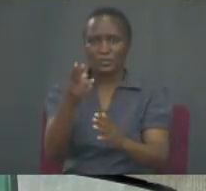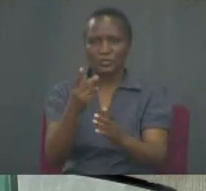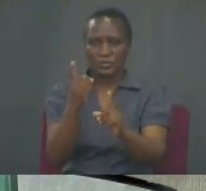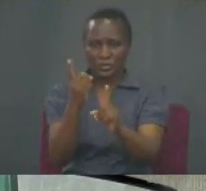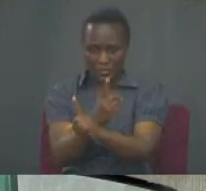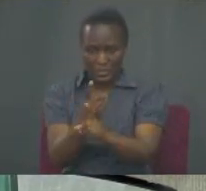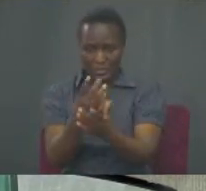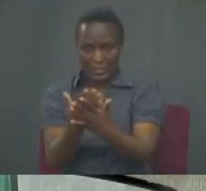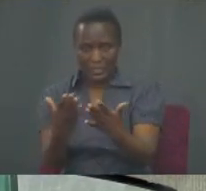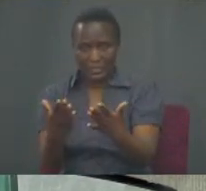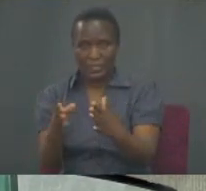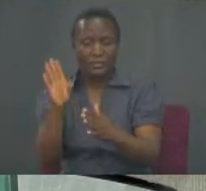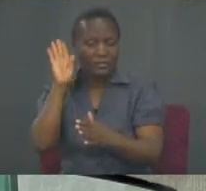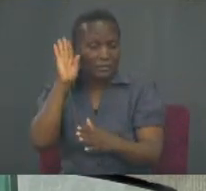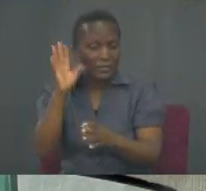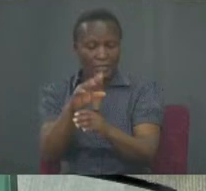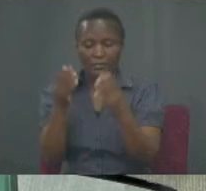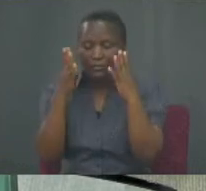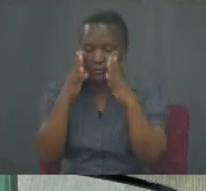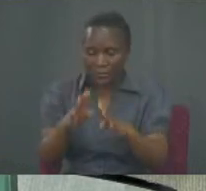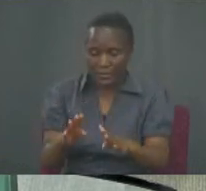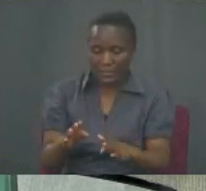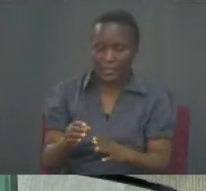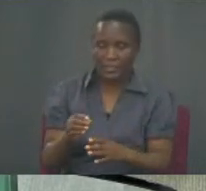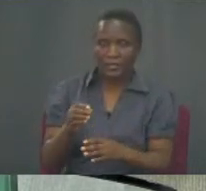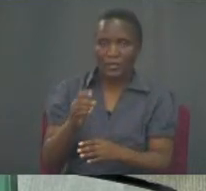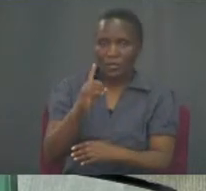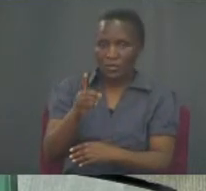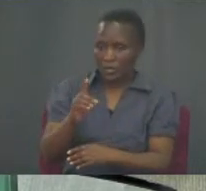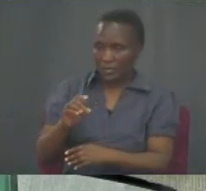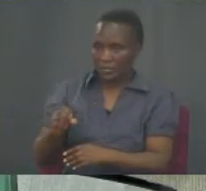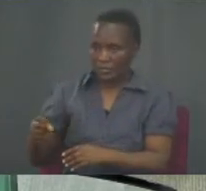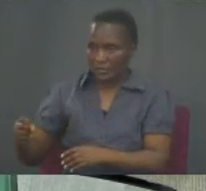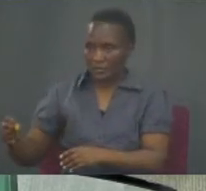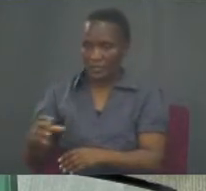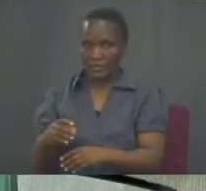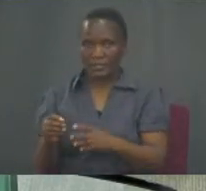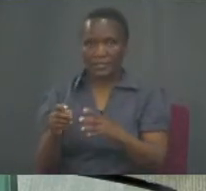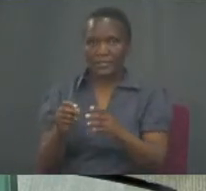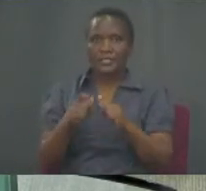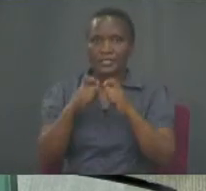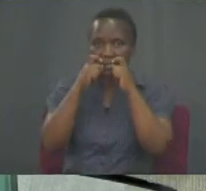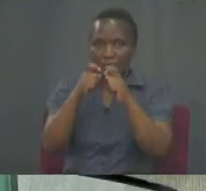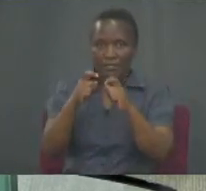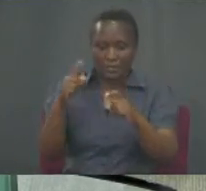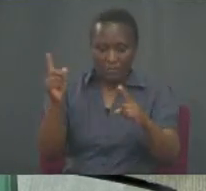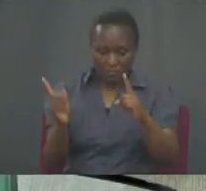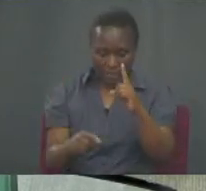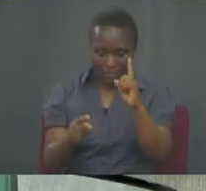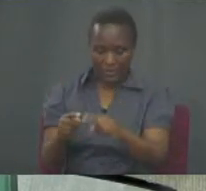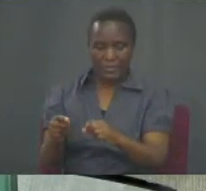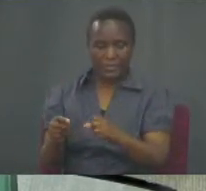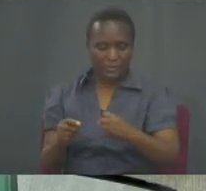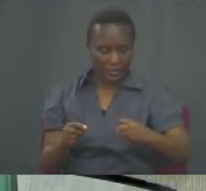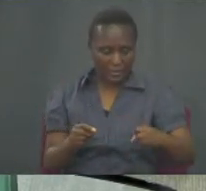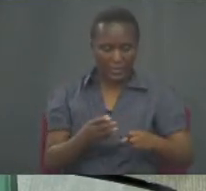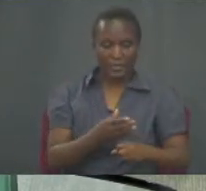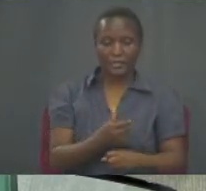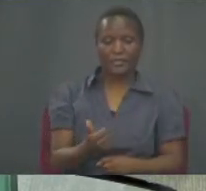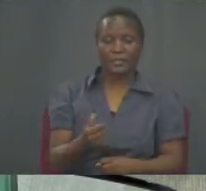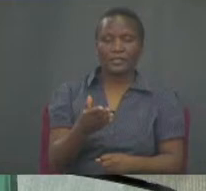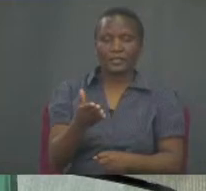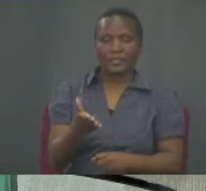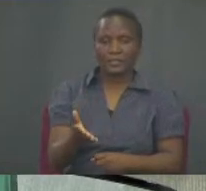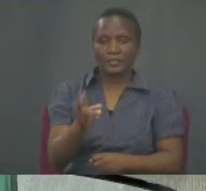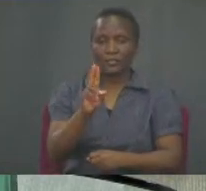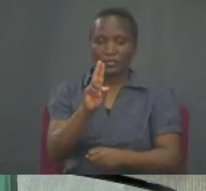obedience and blessings on one side, sin and punishment on the other. These are the two extremes that you will